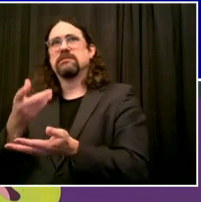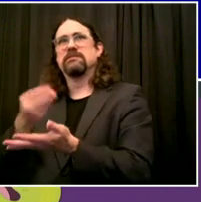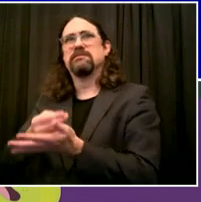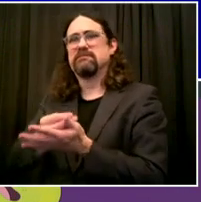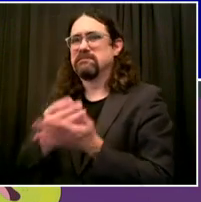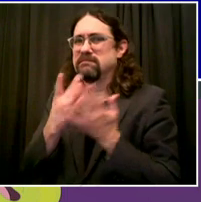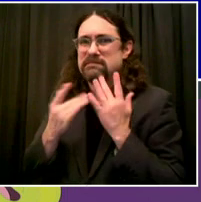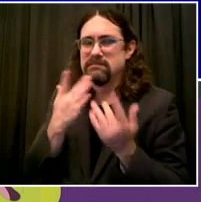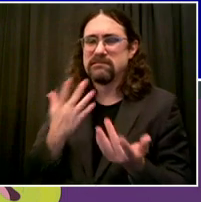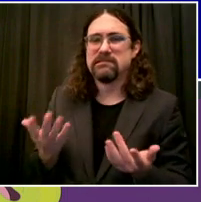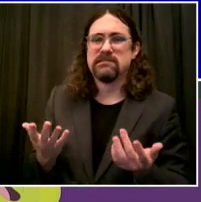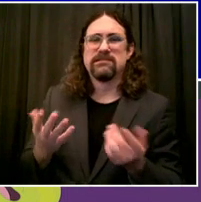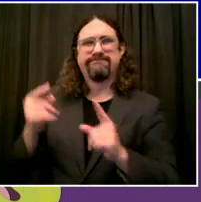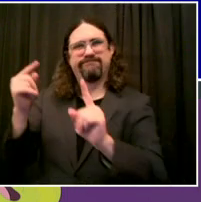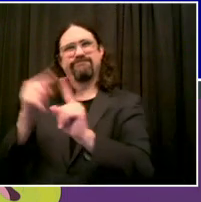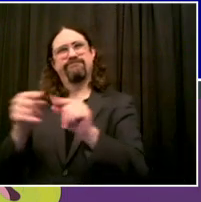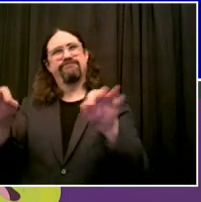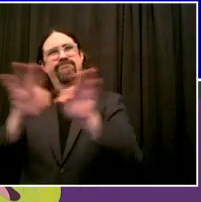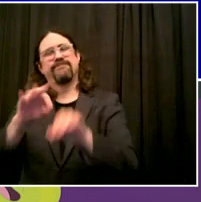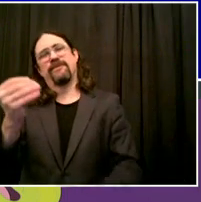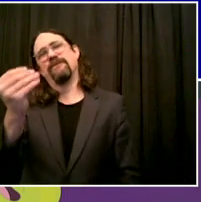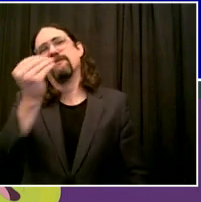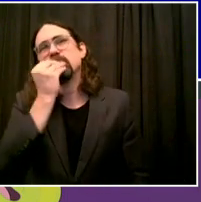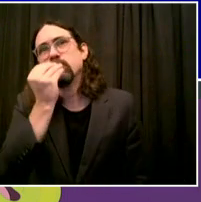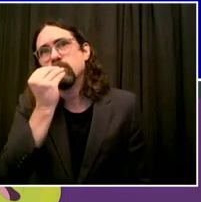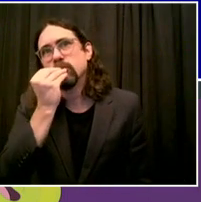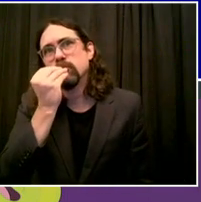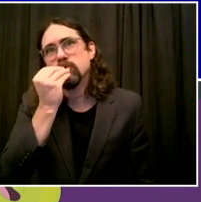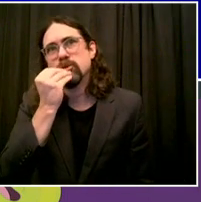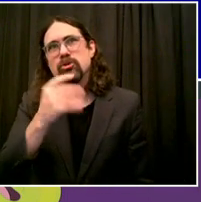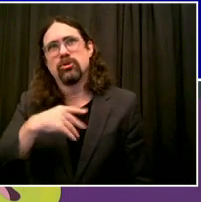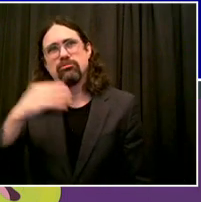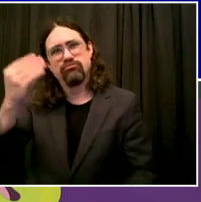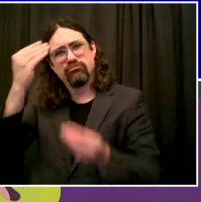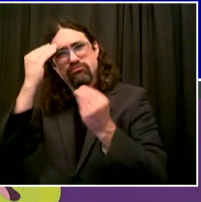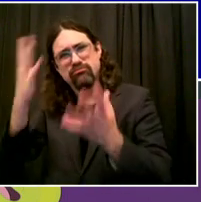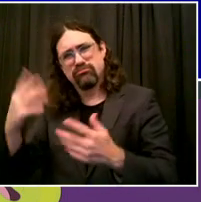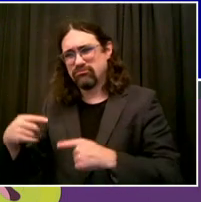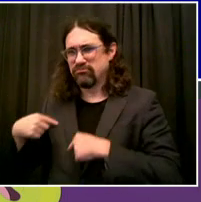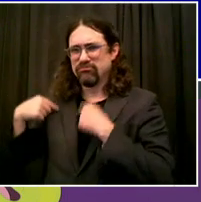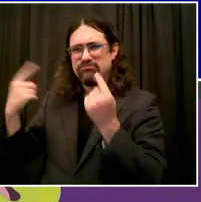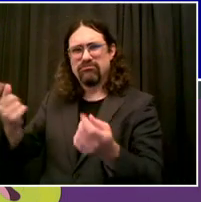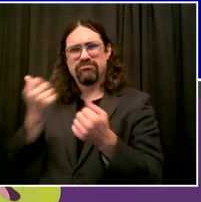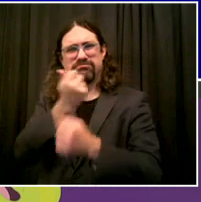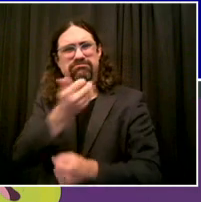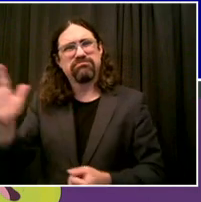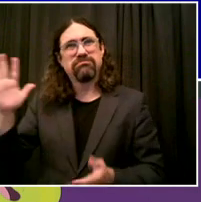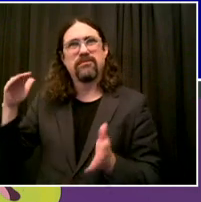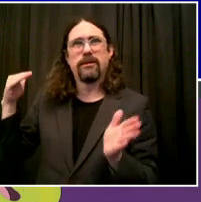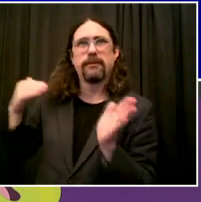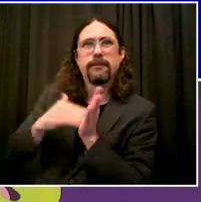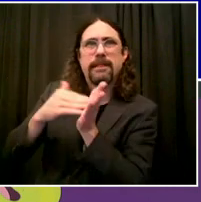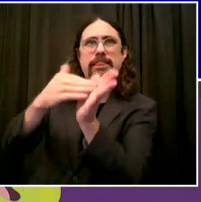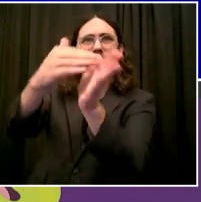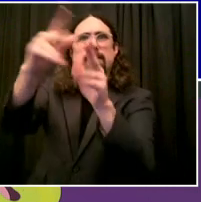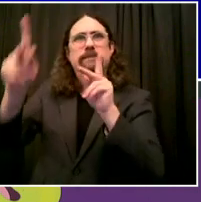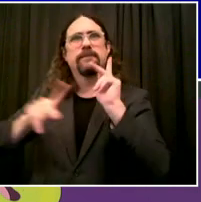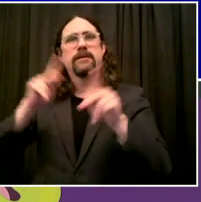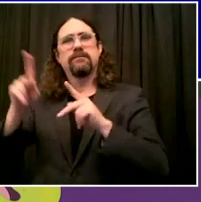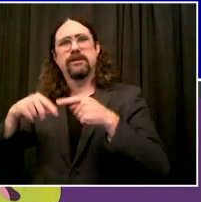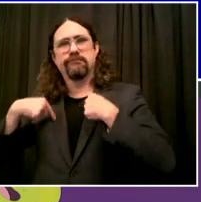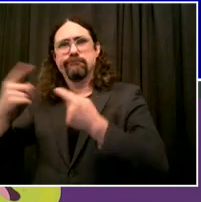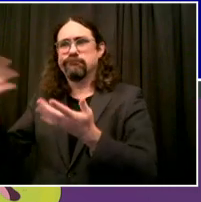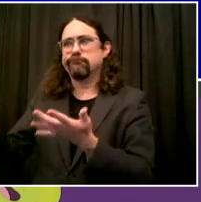Yorkers have suffered from food insecurity. That is not normal in this city. So many people have had to worry where their next meal is coming